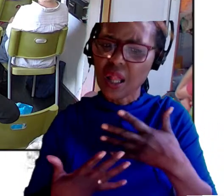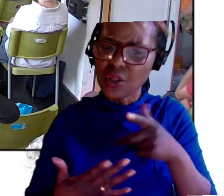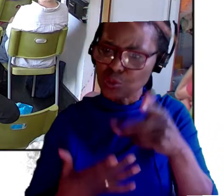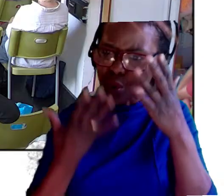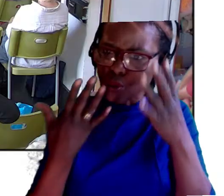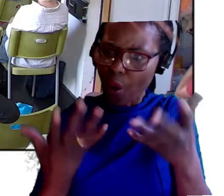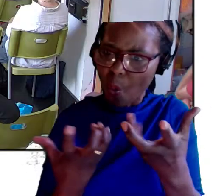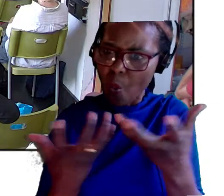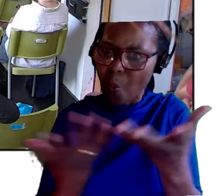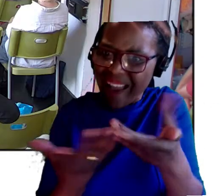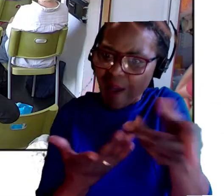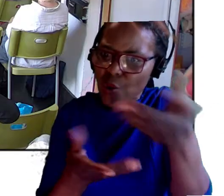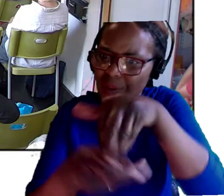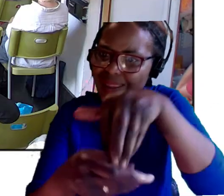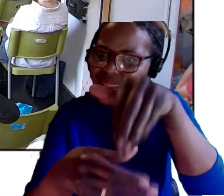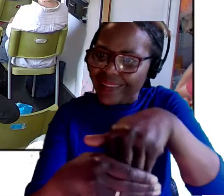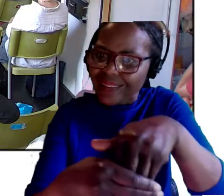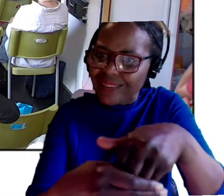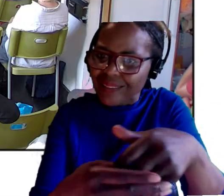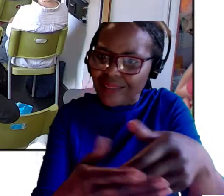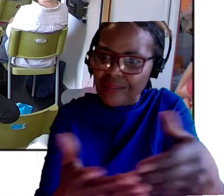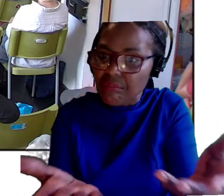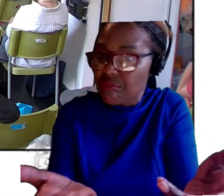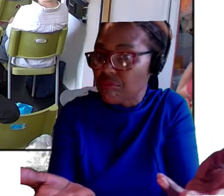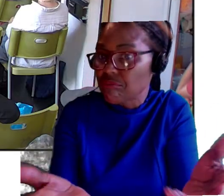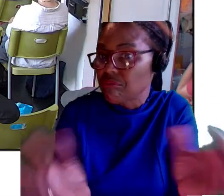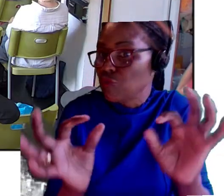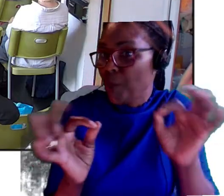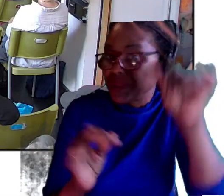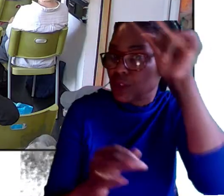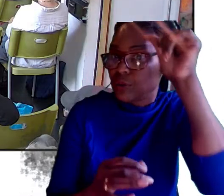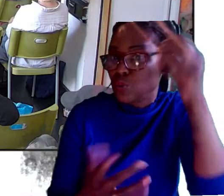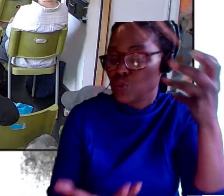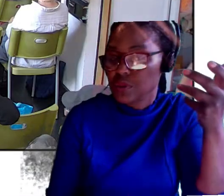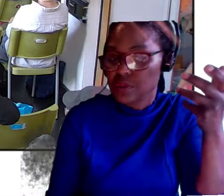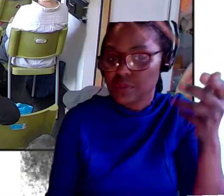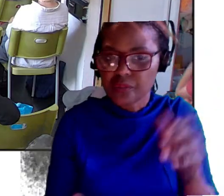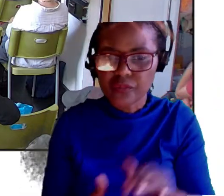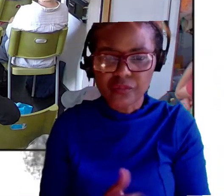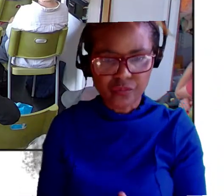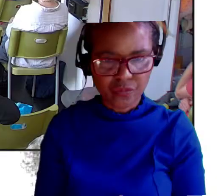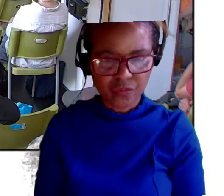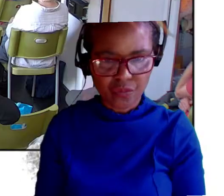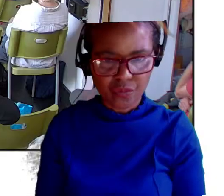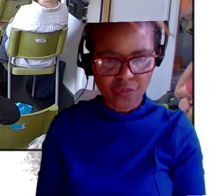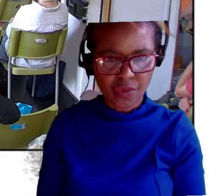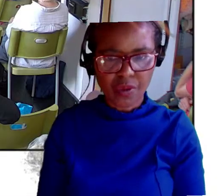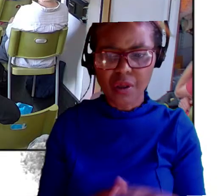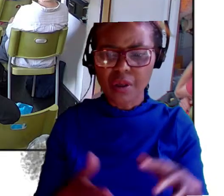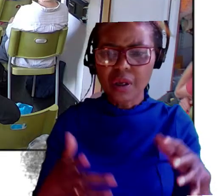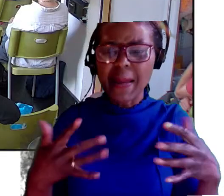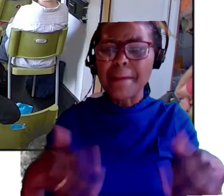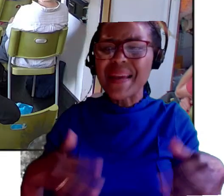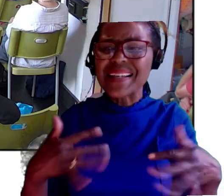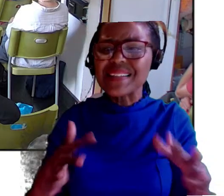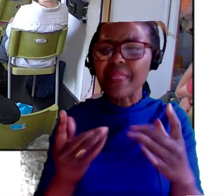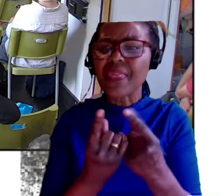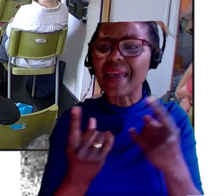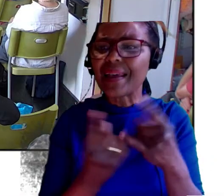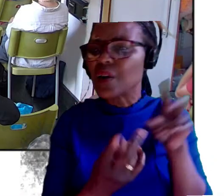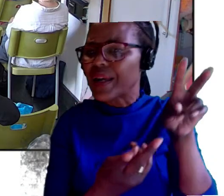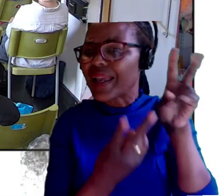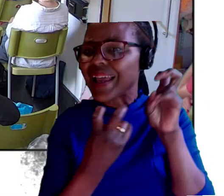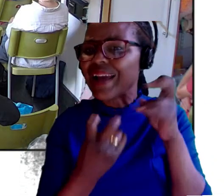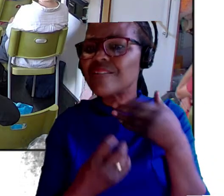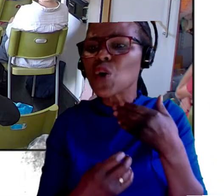none of us will have. And it seems to me like one of the amazing things about being able to hear these voices from many years